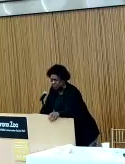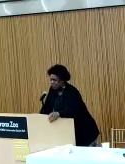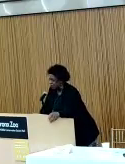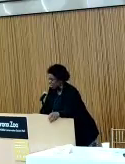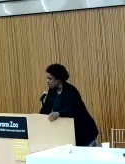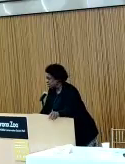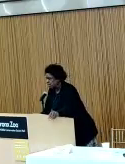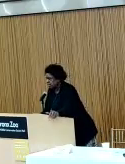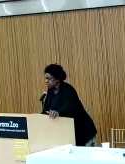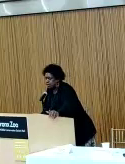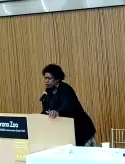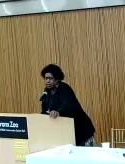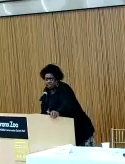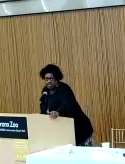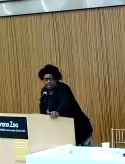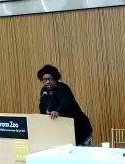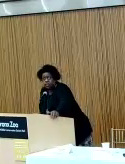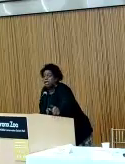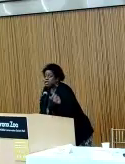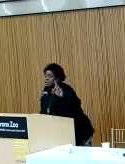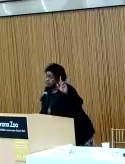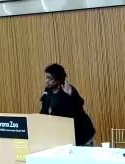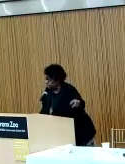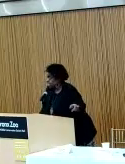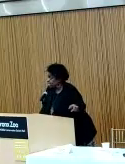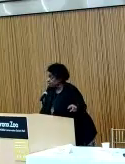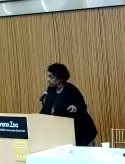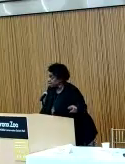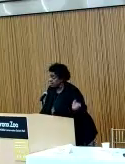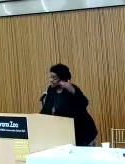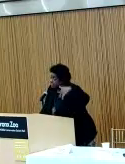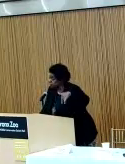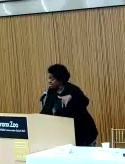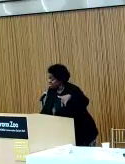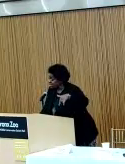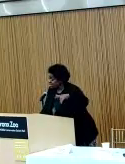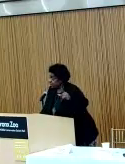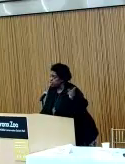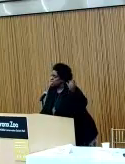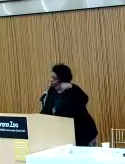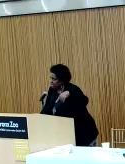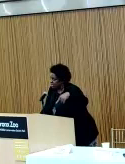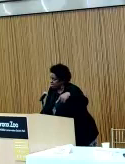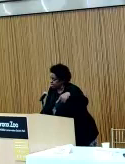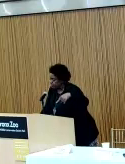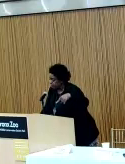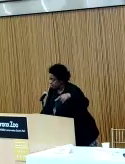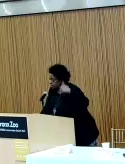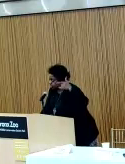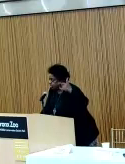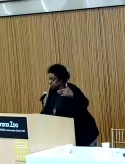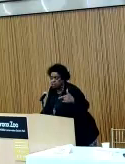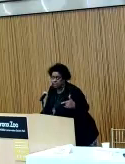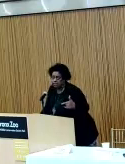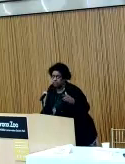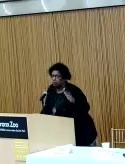127,000 how many years did you have to work to get that up to pay it out not that you made it but you got to pay it out so